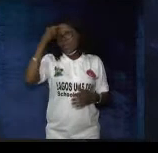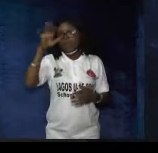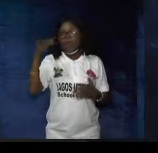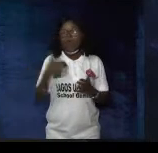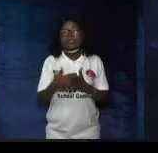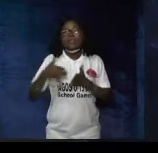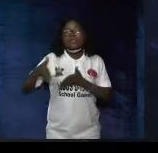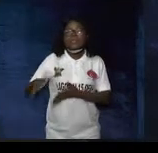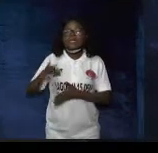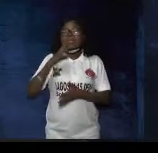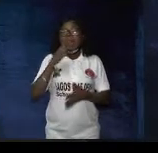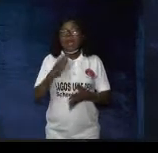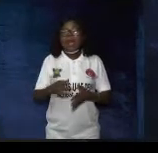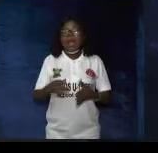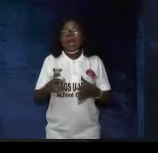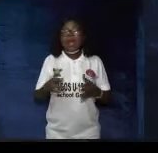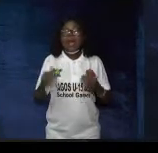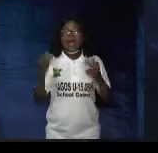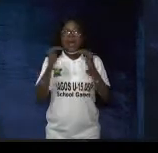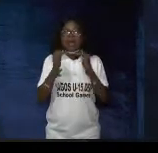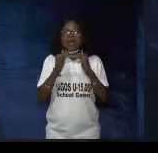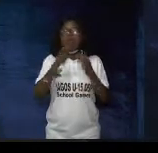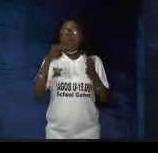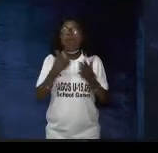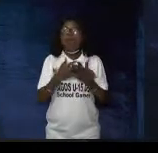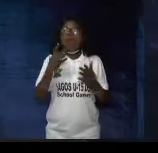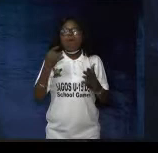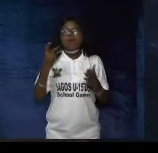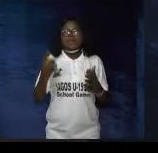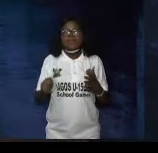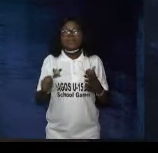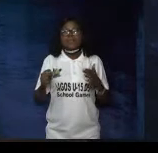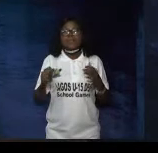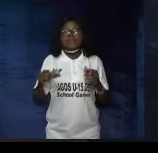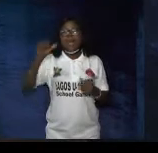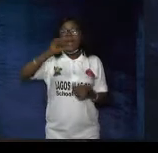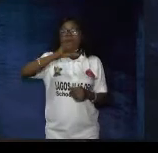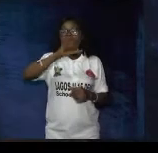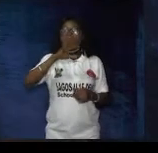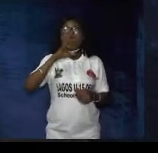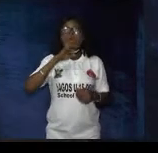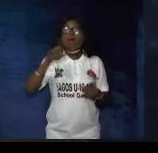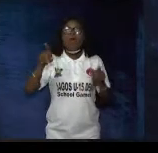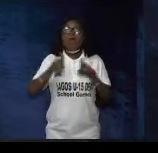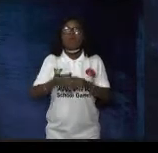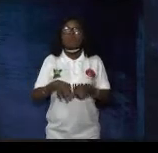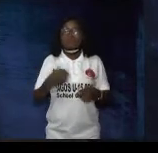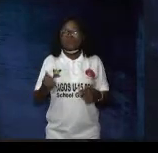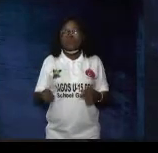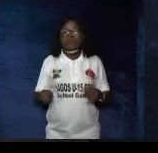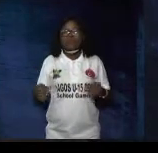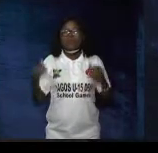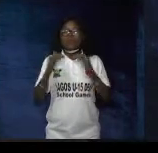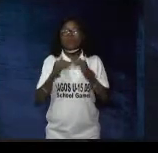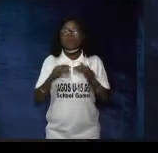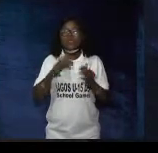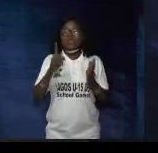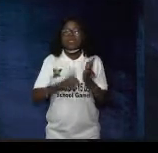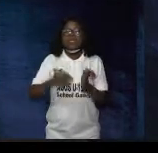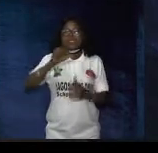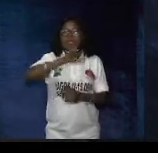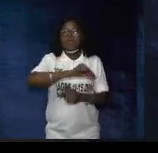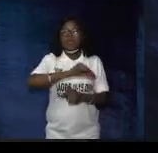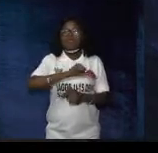7 centimeters. And because all the sides are equal, all the angles are also equal. That